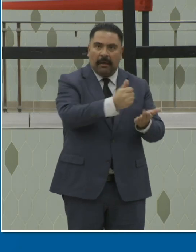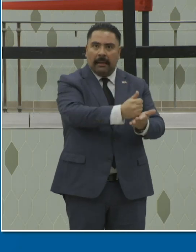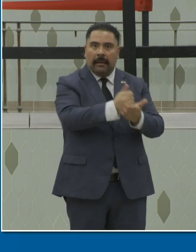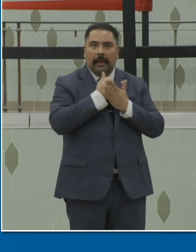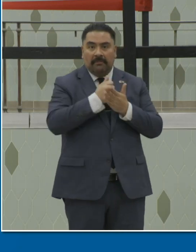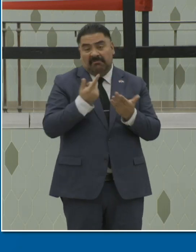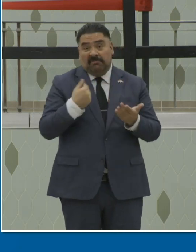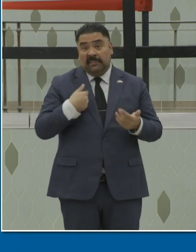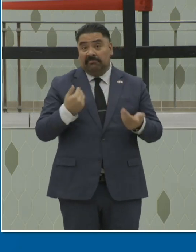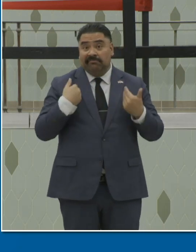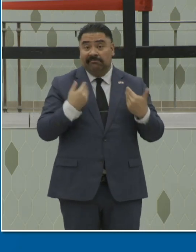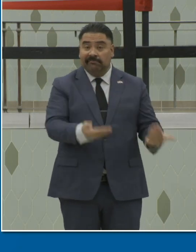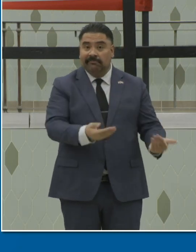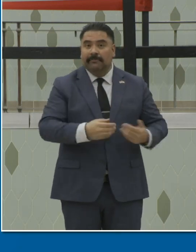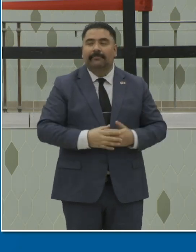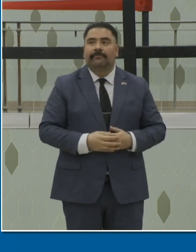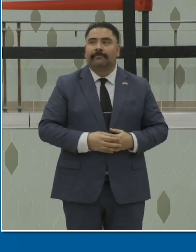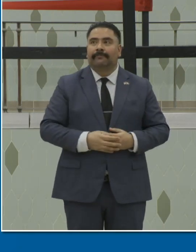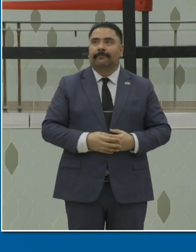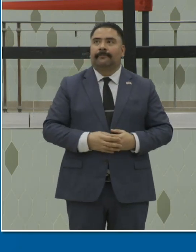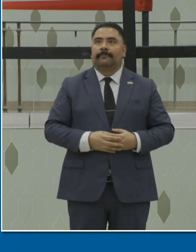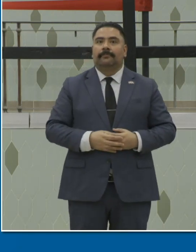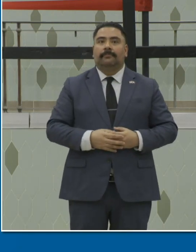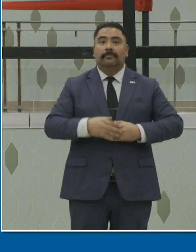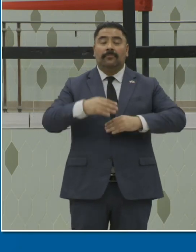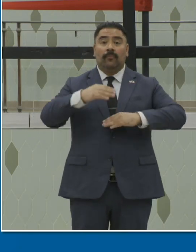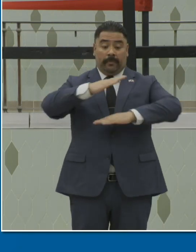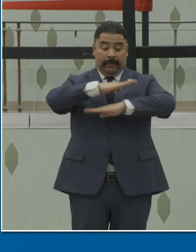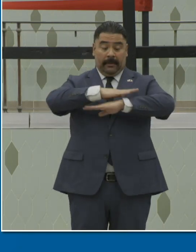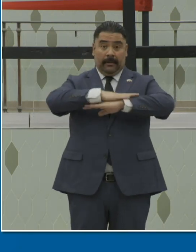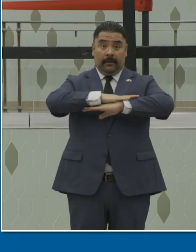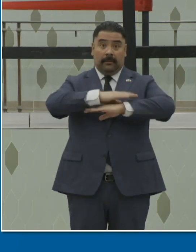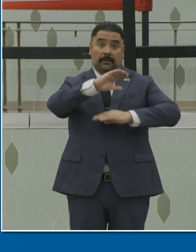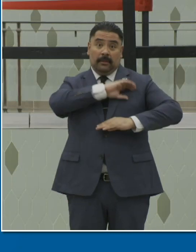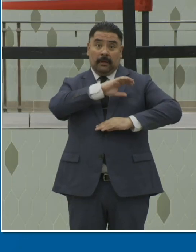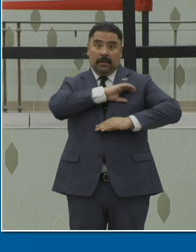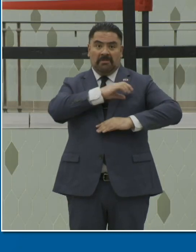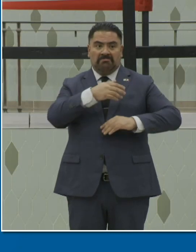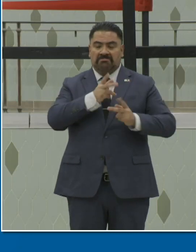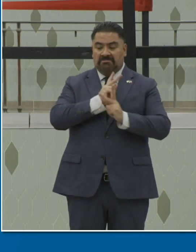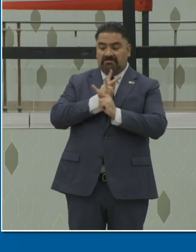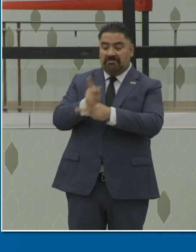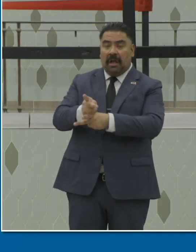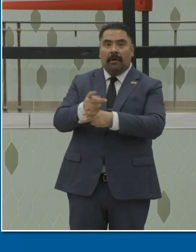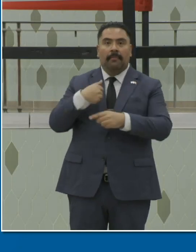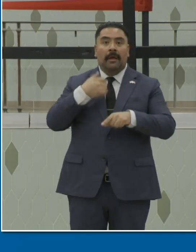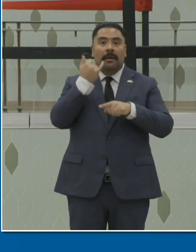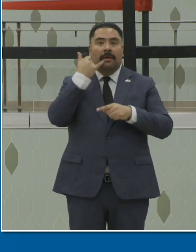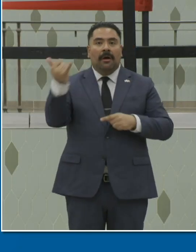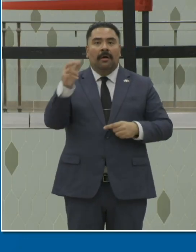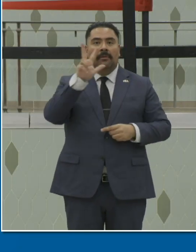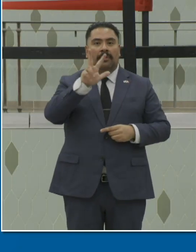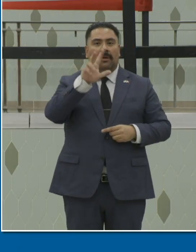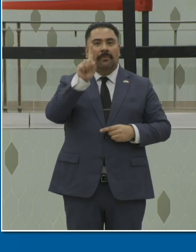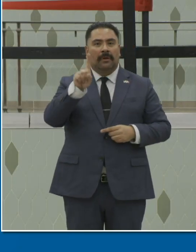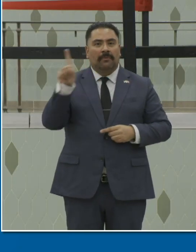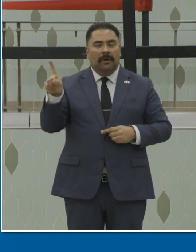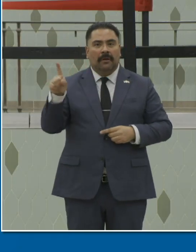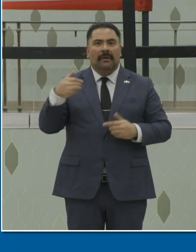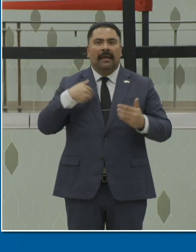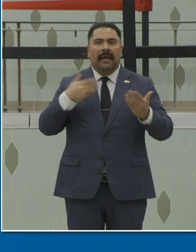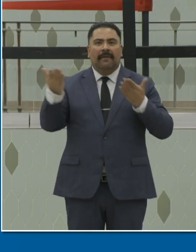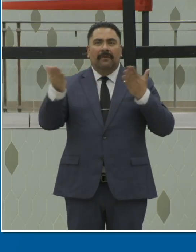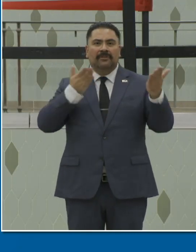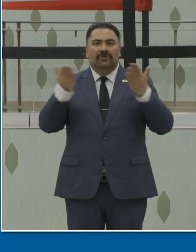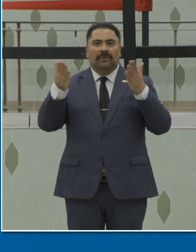so that's what I ended up doing. The desk sergeant let me use the phone to call 311. They had a